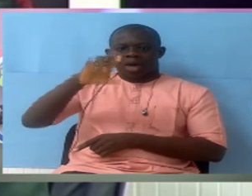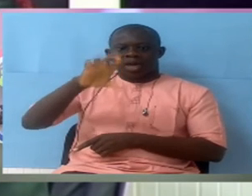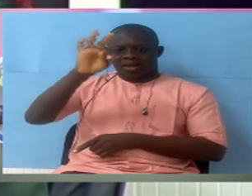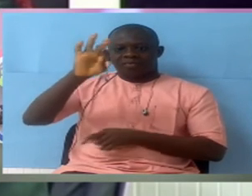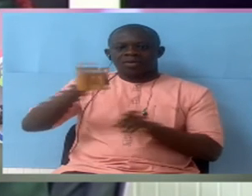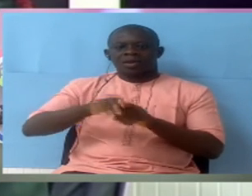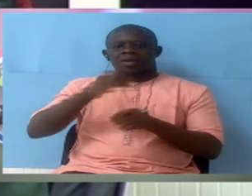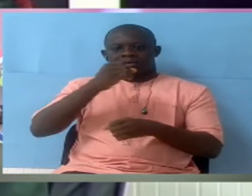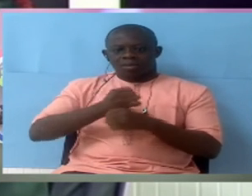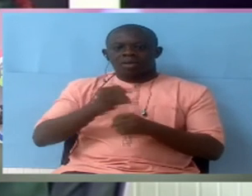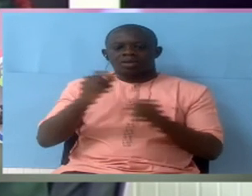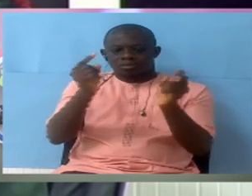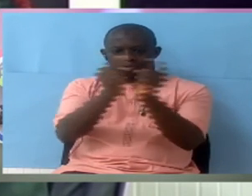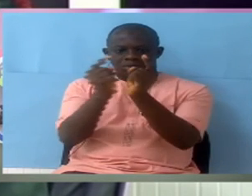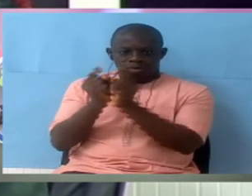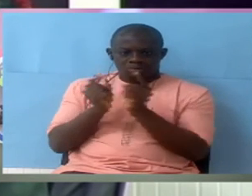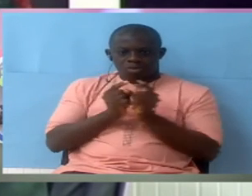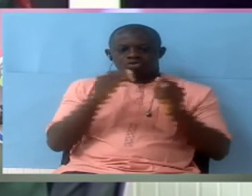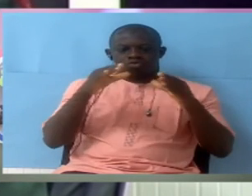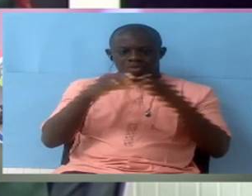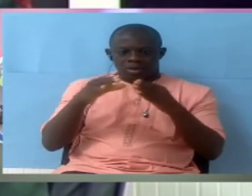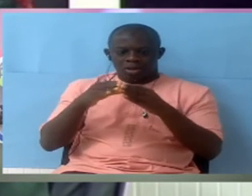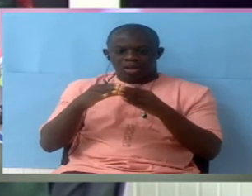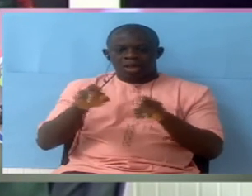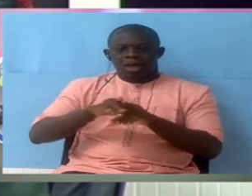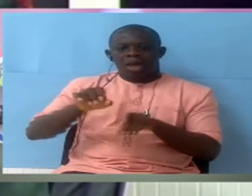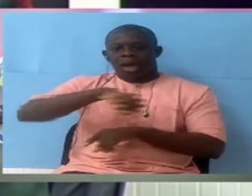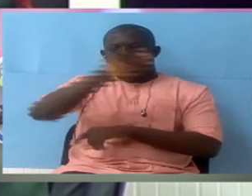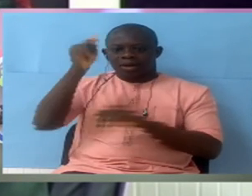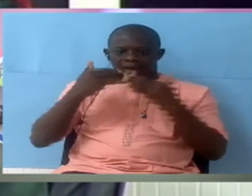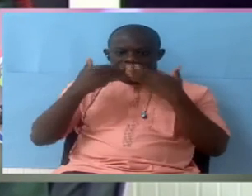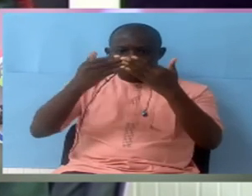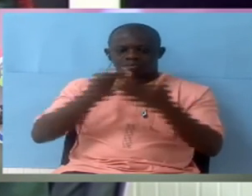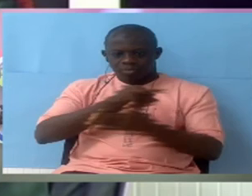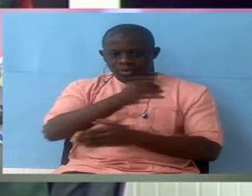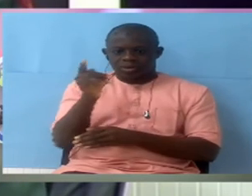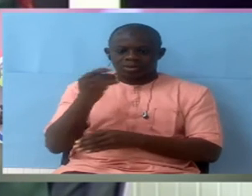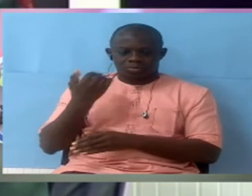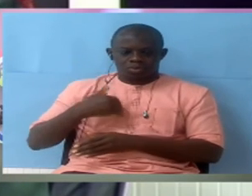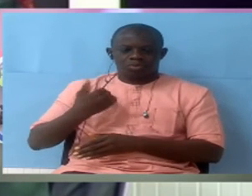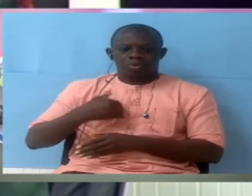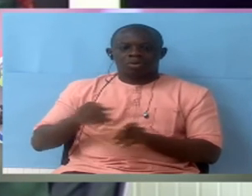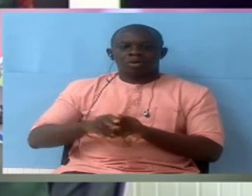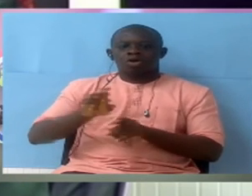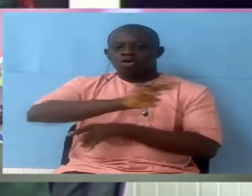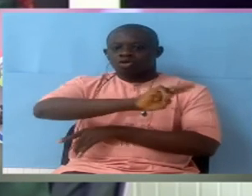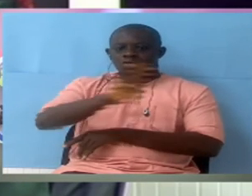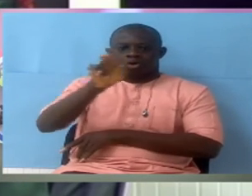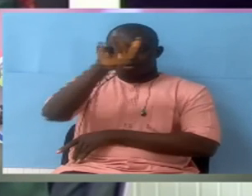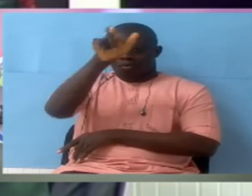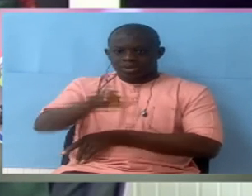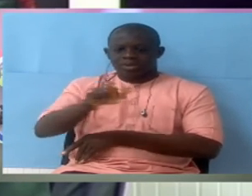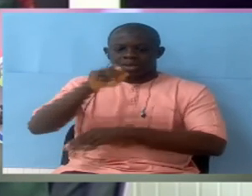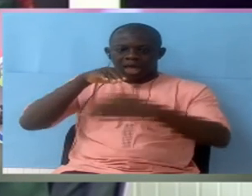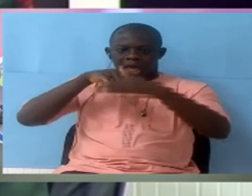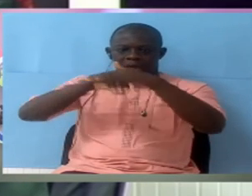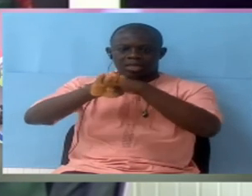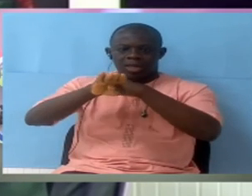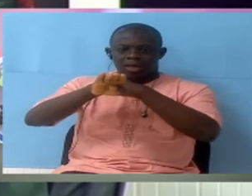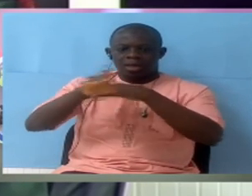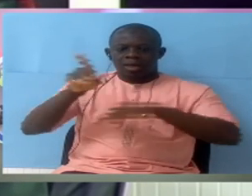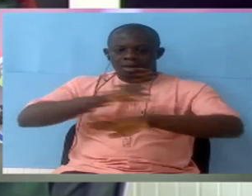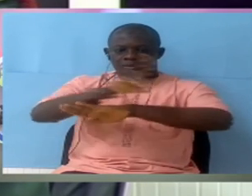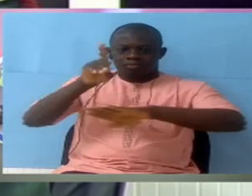la dal di dajale suma QRF. And told them that. Wax len ne. Nobody should enter the barracks without